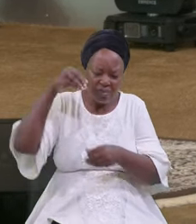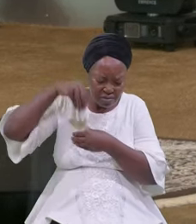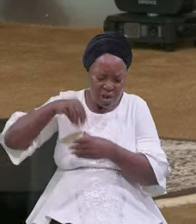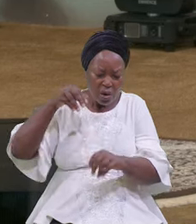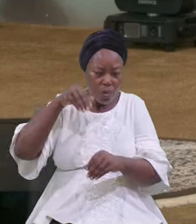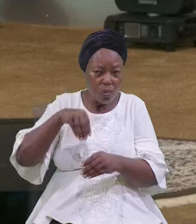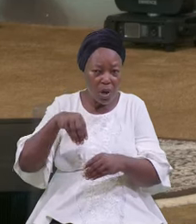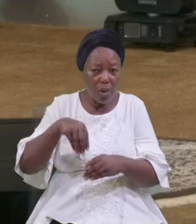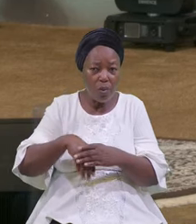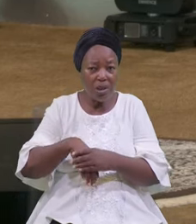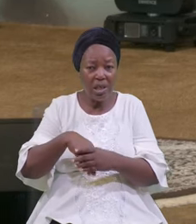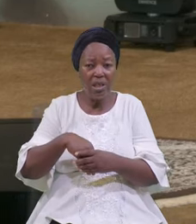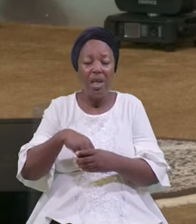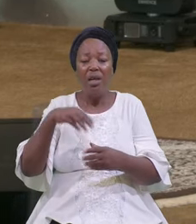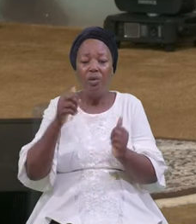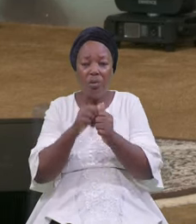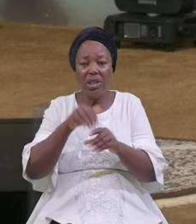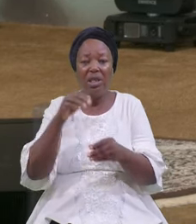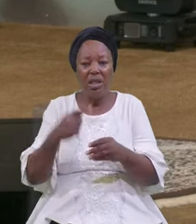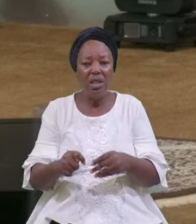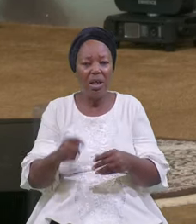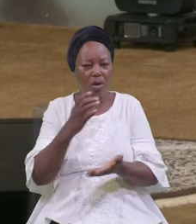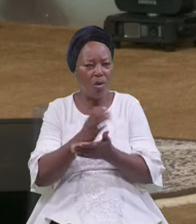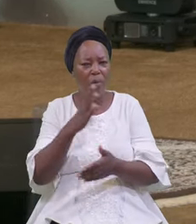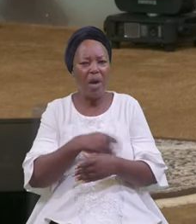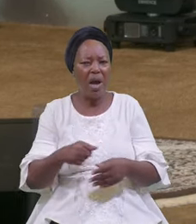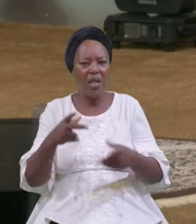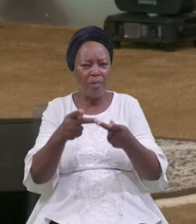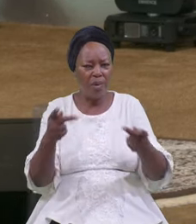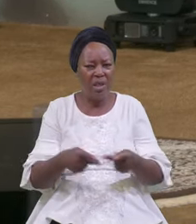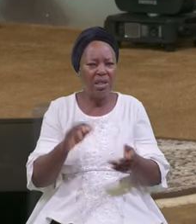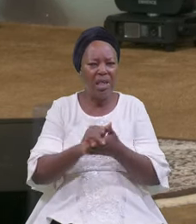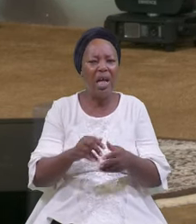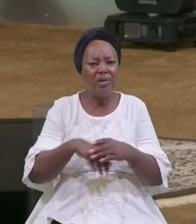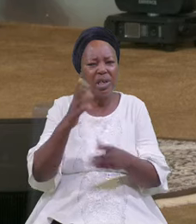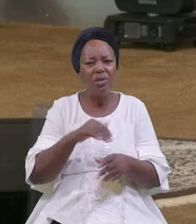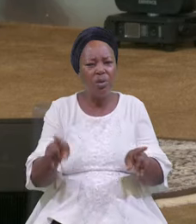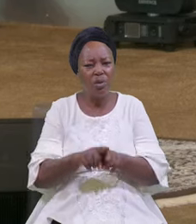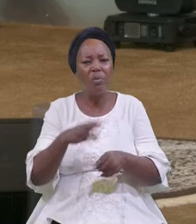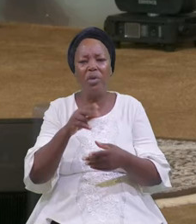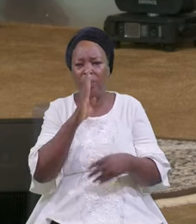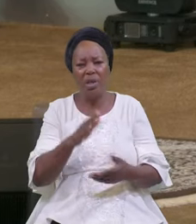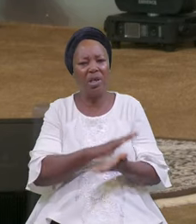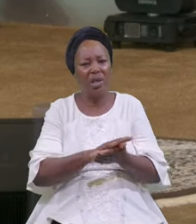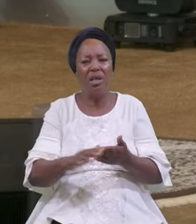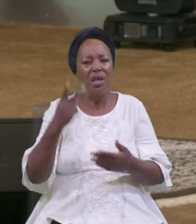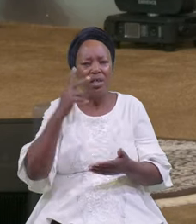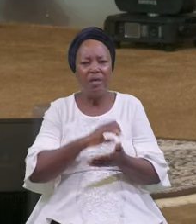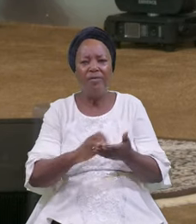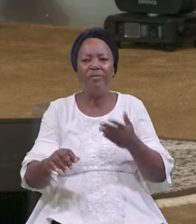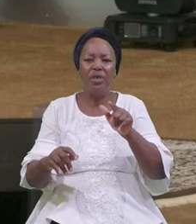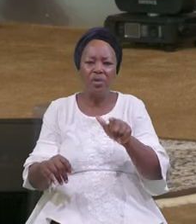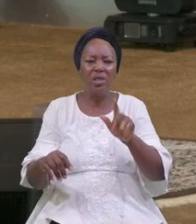that the outside of them may be clean also. Look at verse 27. In verse 27,